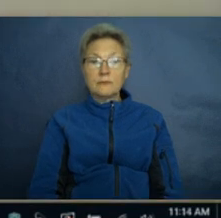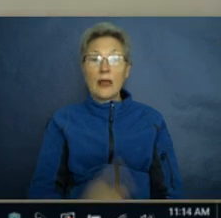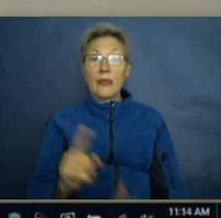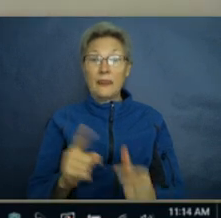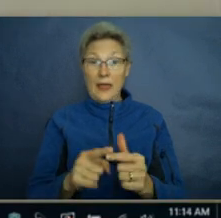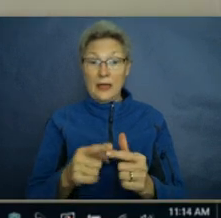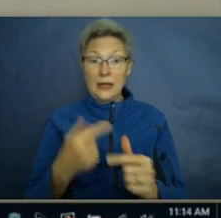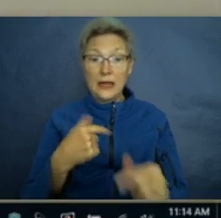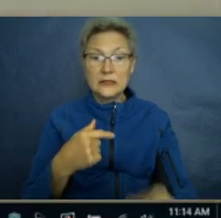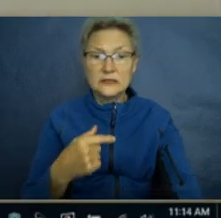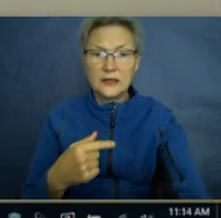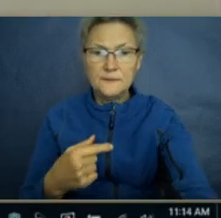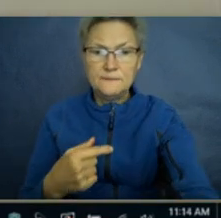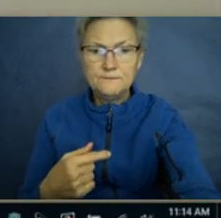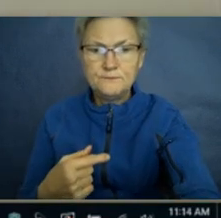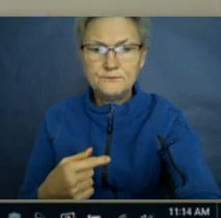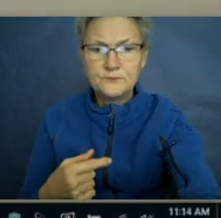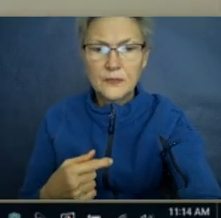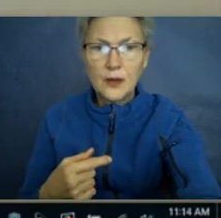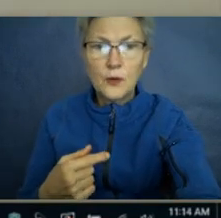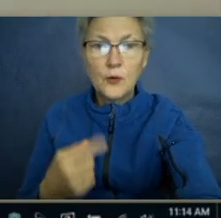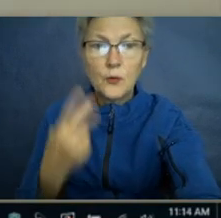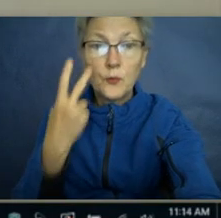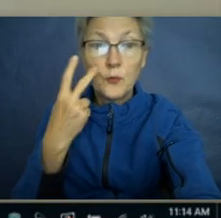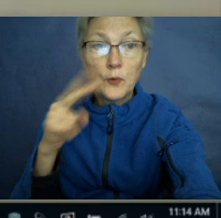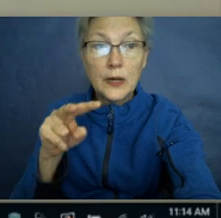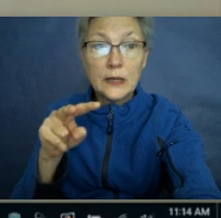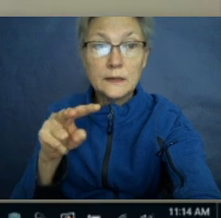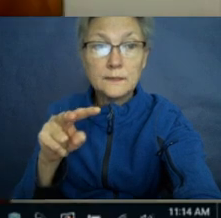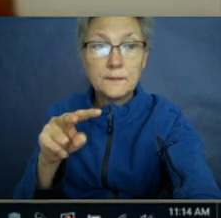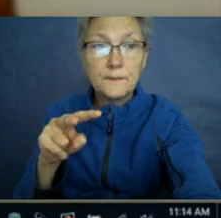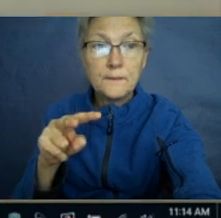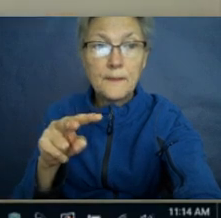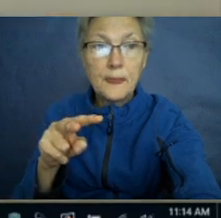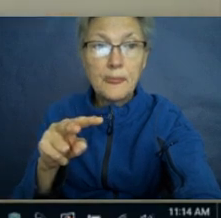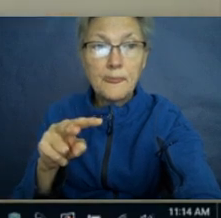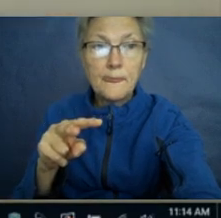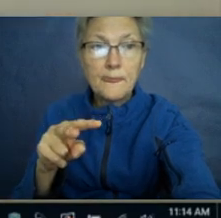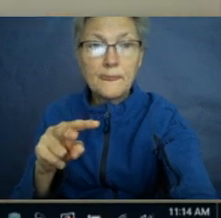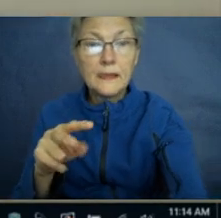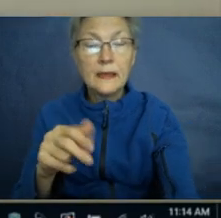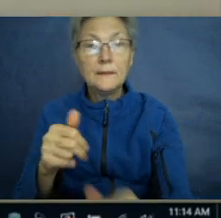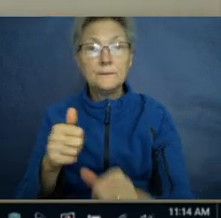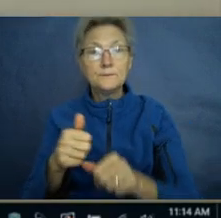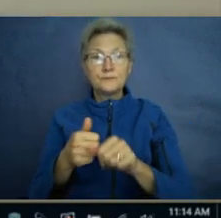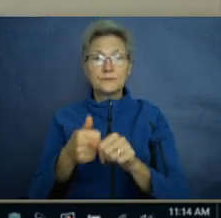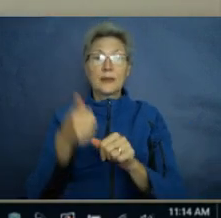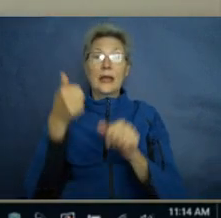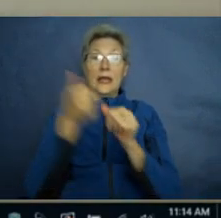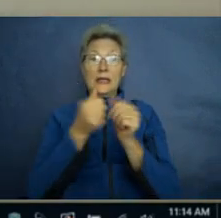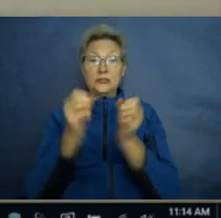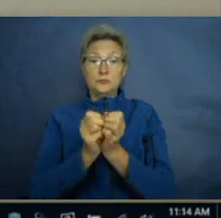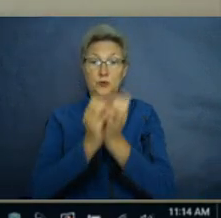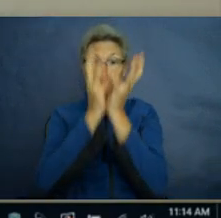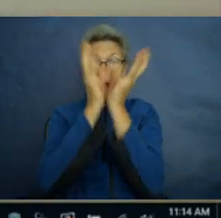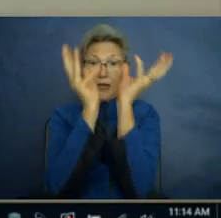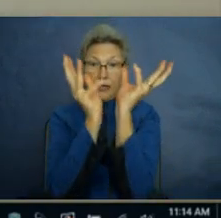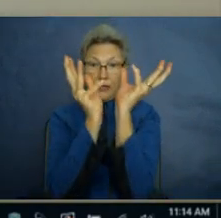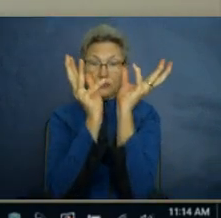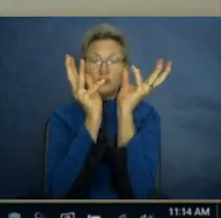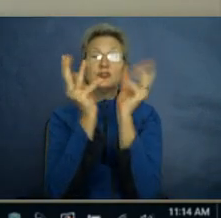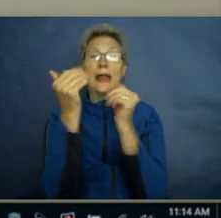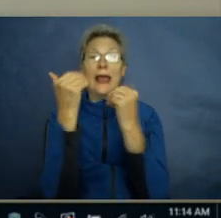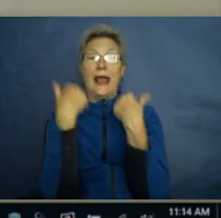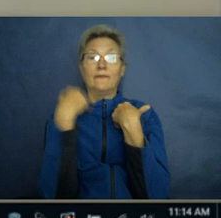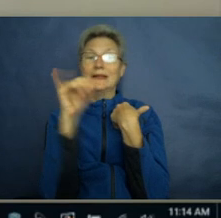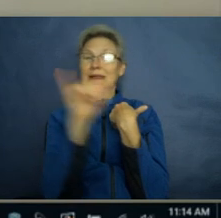Then, as I reread my problem, I see that it says that each bouquet should have the same type of flower. So that means that if I